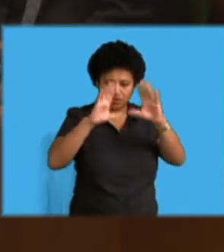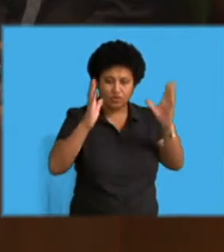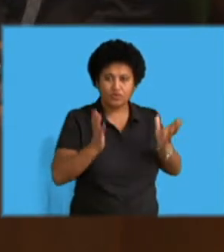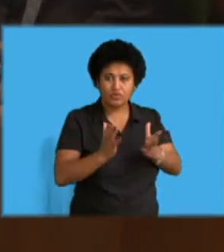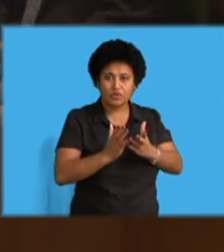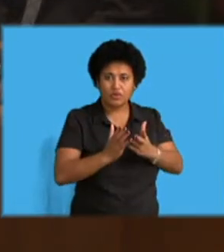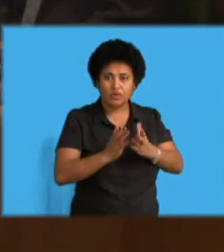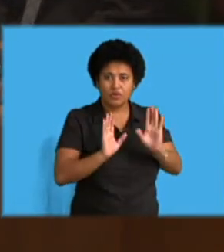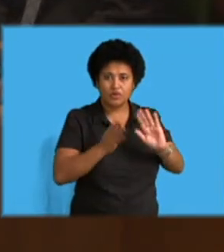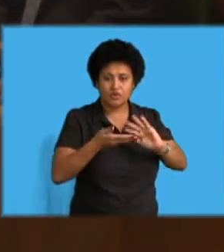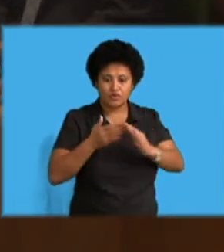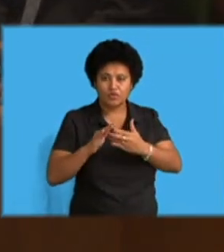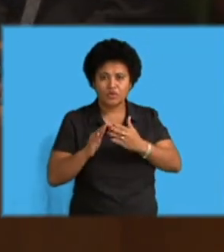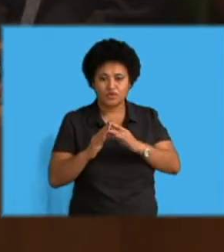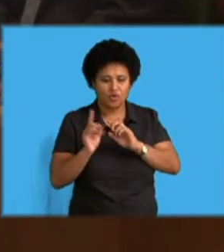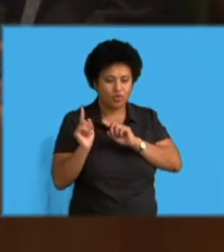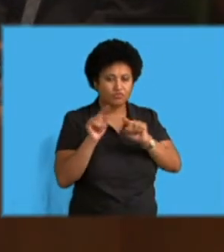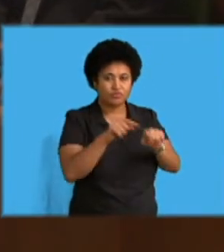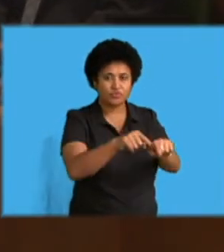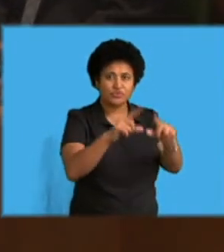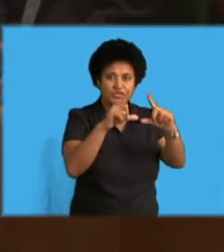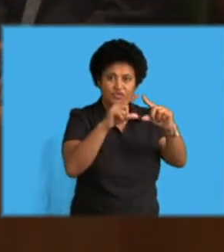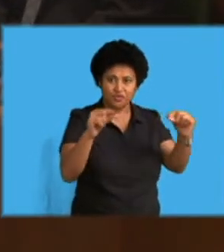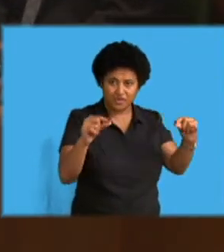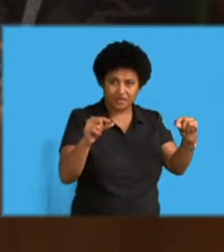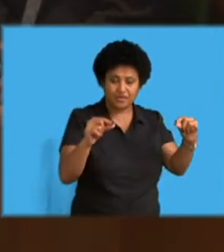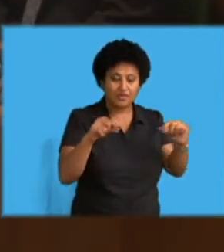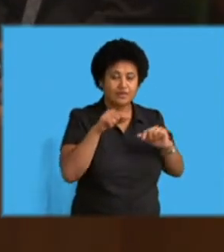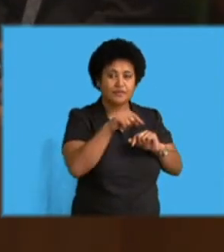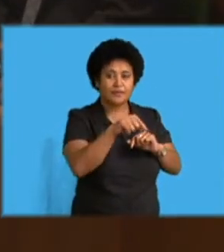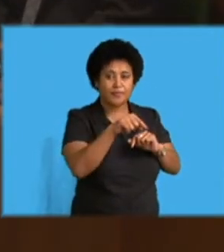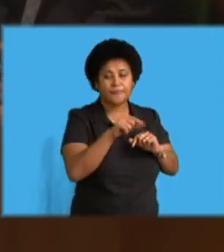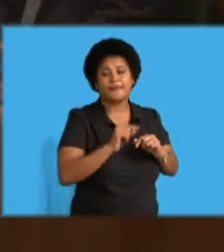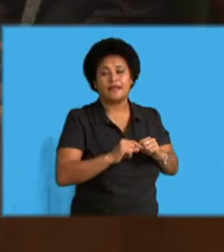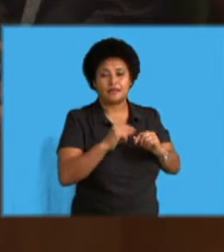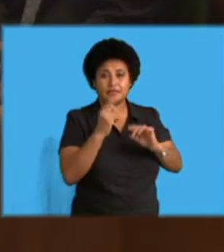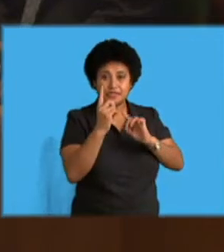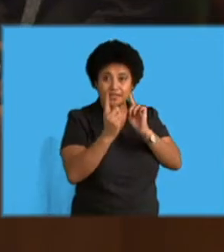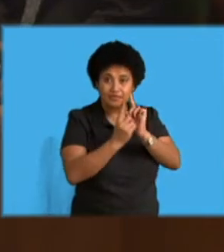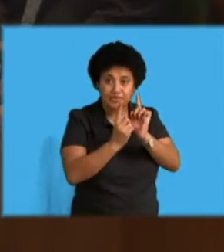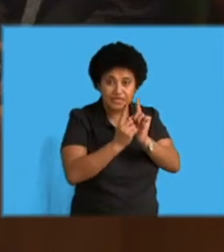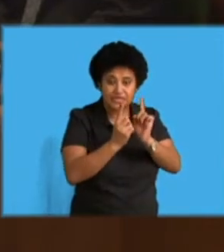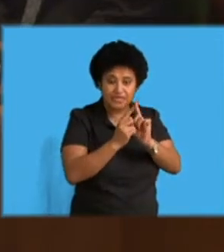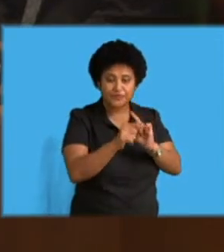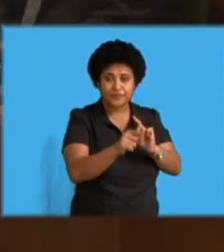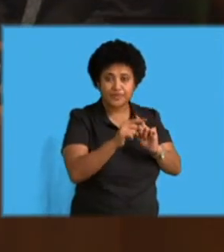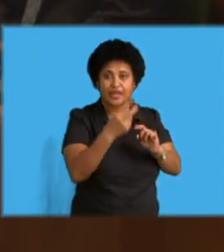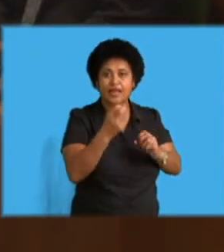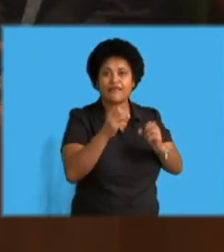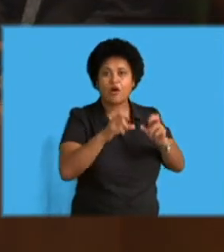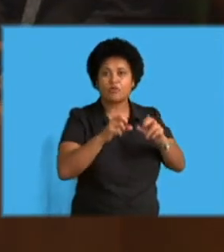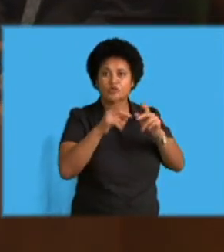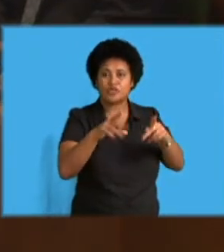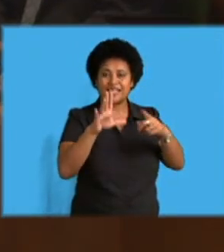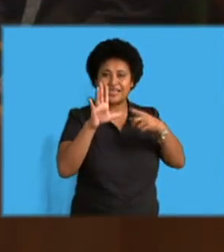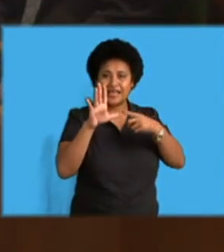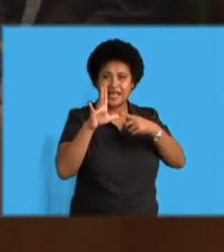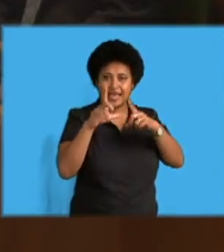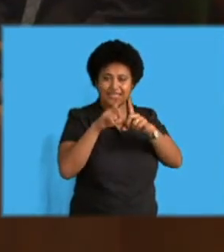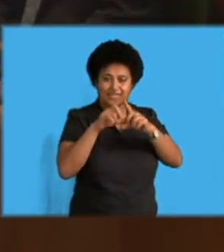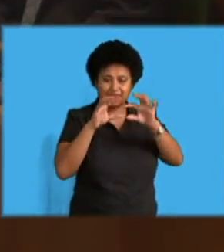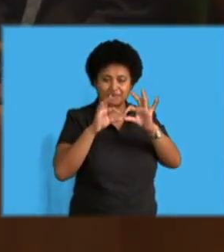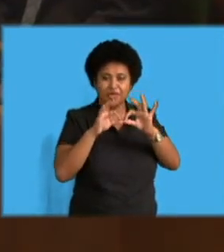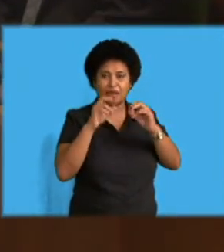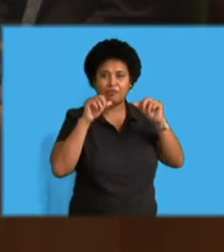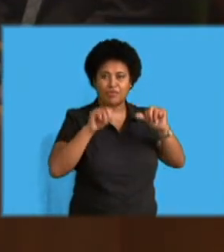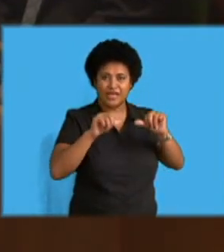society. Furthermore, Honourable Deputy Speaker, our attendance to the ADB annual meeting provided a valuable opportunity to meet with the ADB President, the ADB